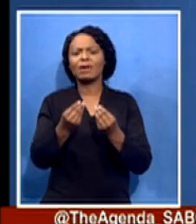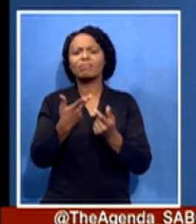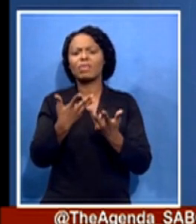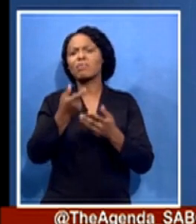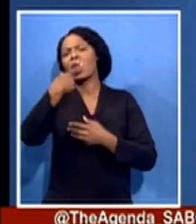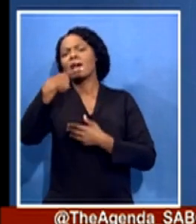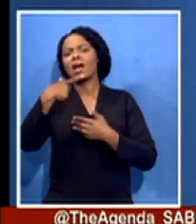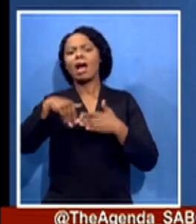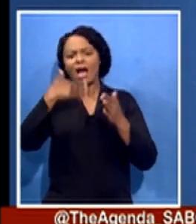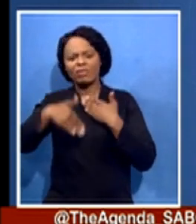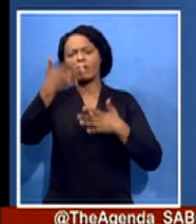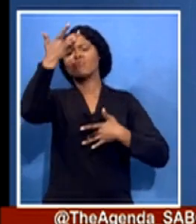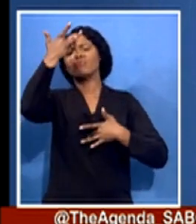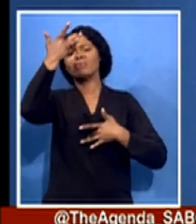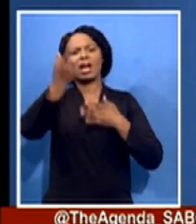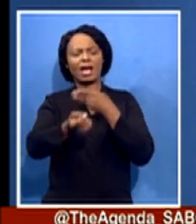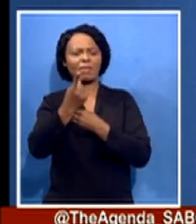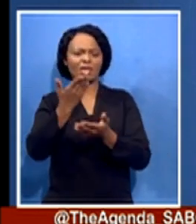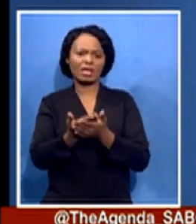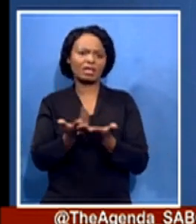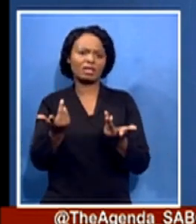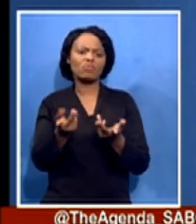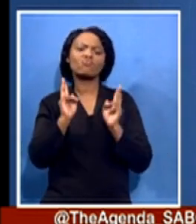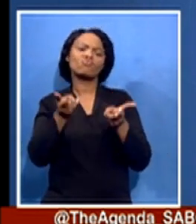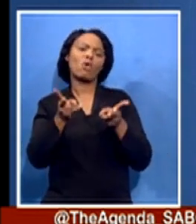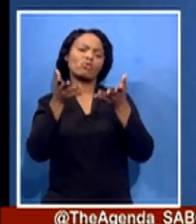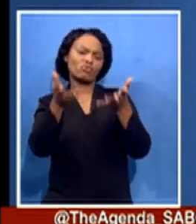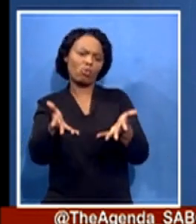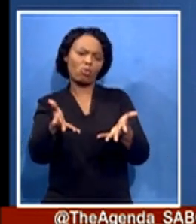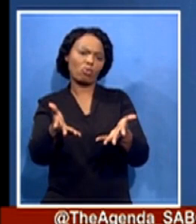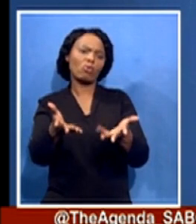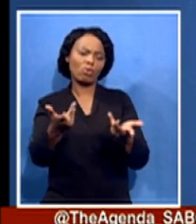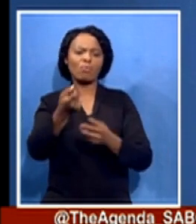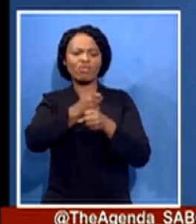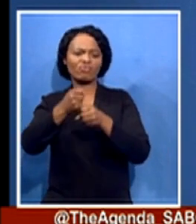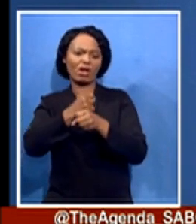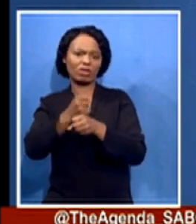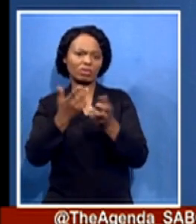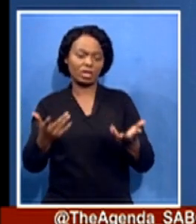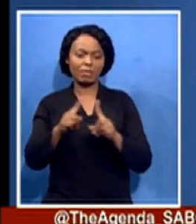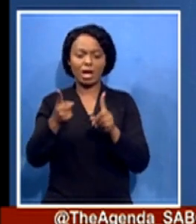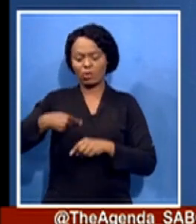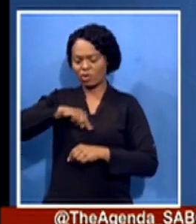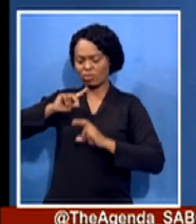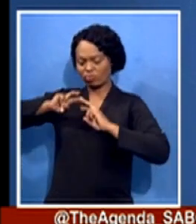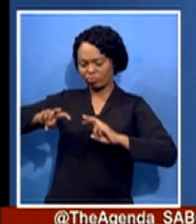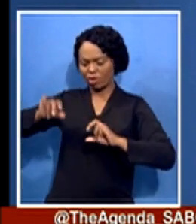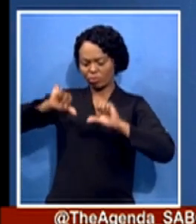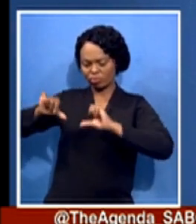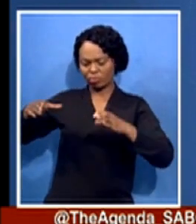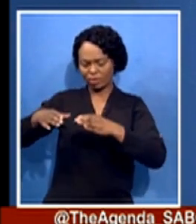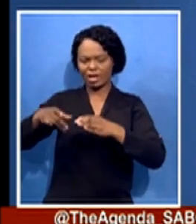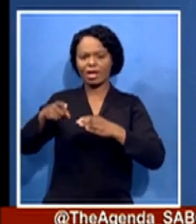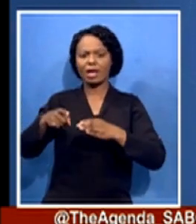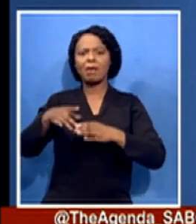common. But what we weigh up as clinicians is what is the benefit to you versus the risk. And for